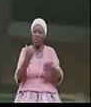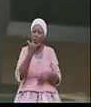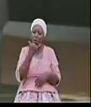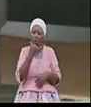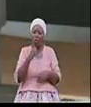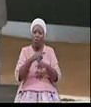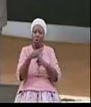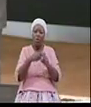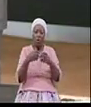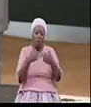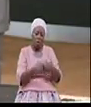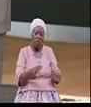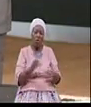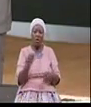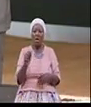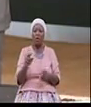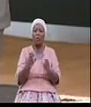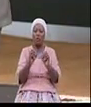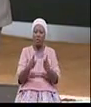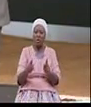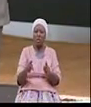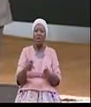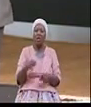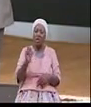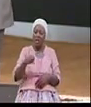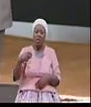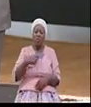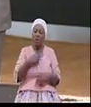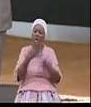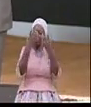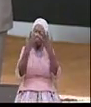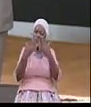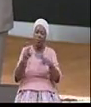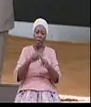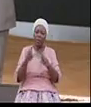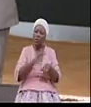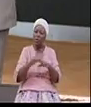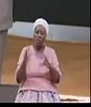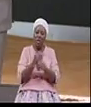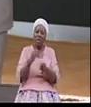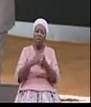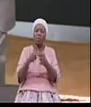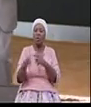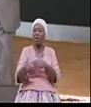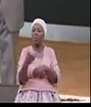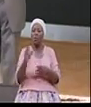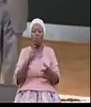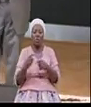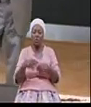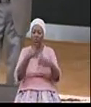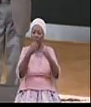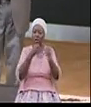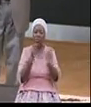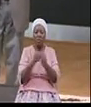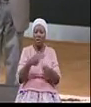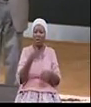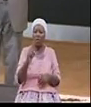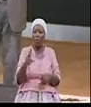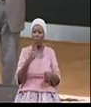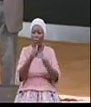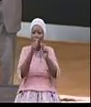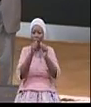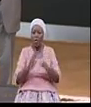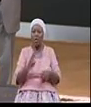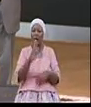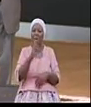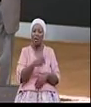a privilege, yes, we're sorrowful, but we don't take it on anybody. We don't fight with anybody. Blessed are they